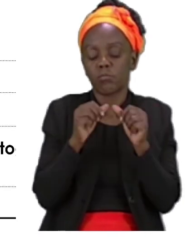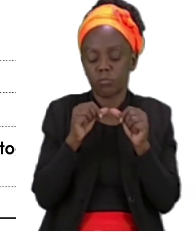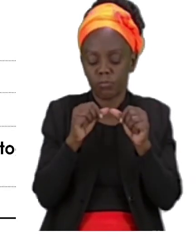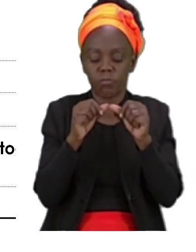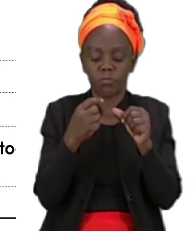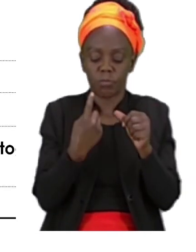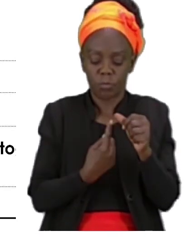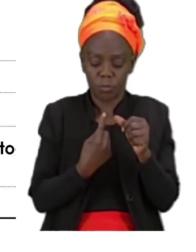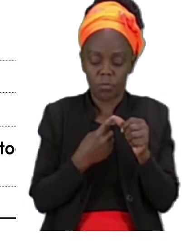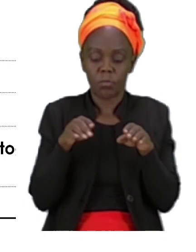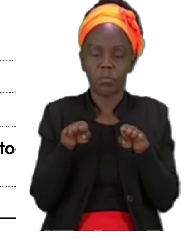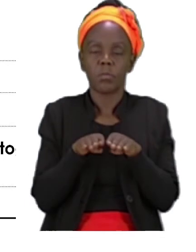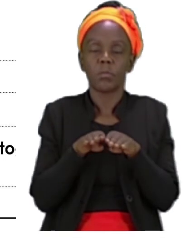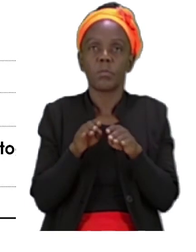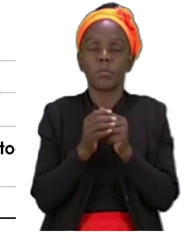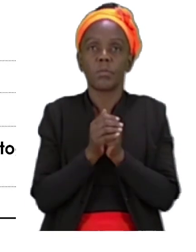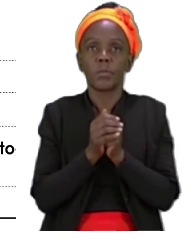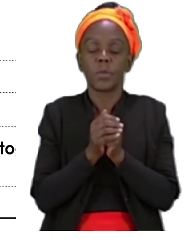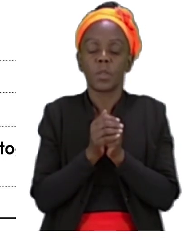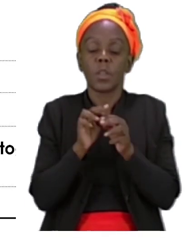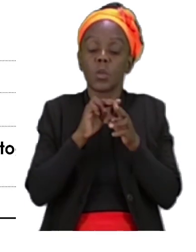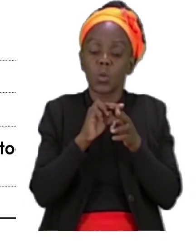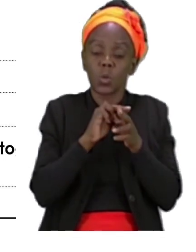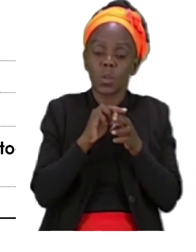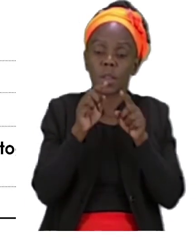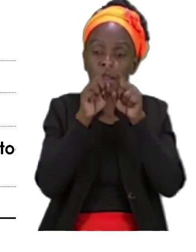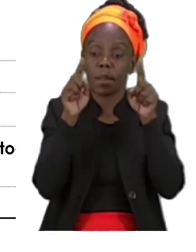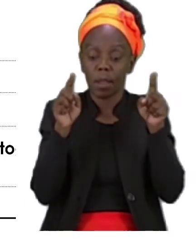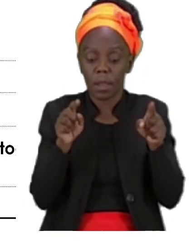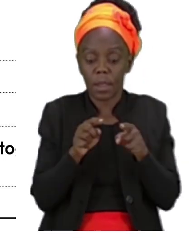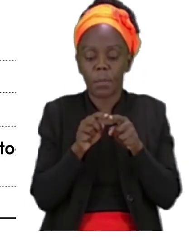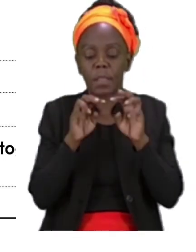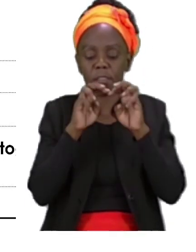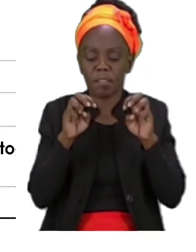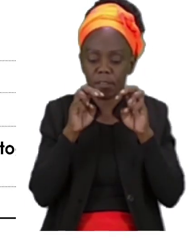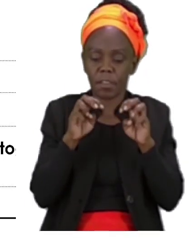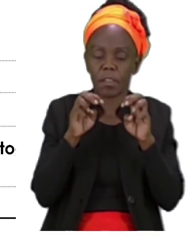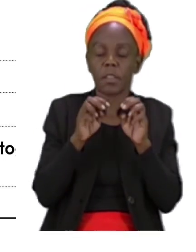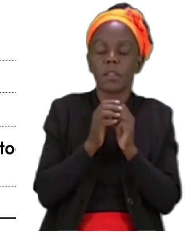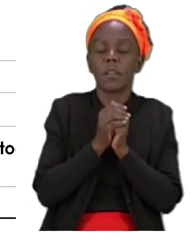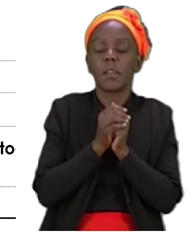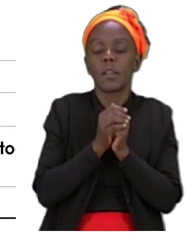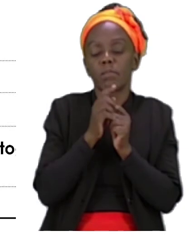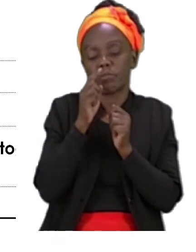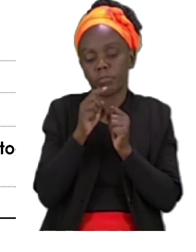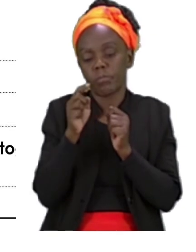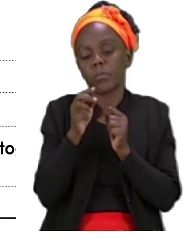yourselves. You're going to use the graph and check which ones are the correct answers.